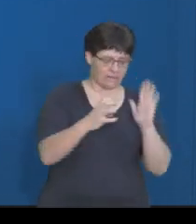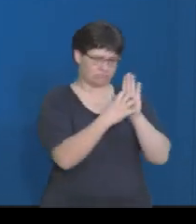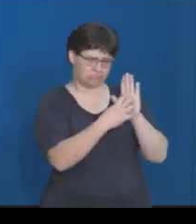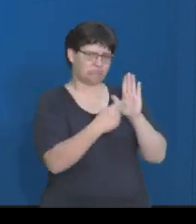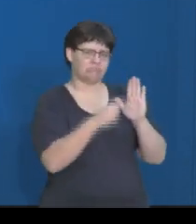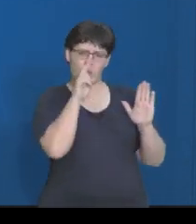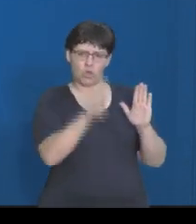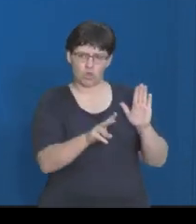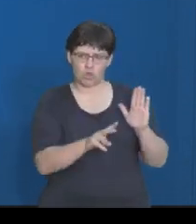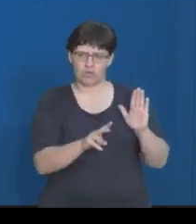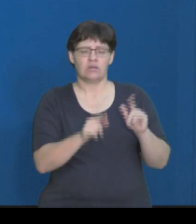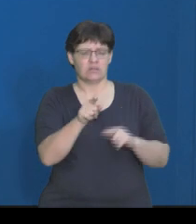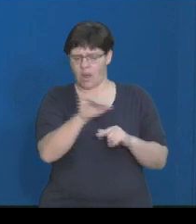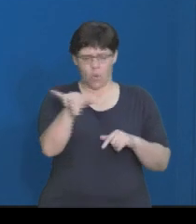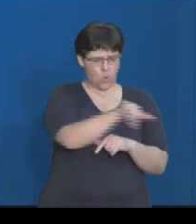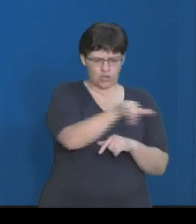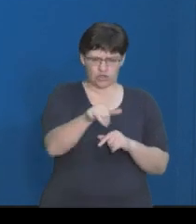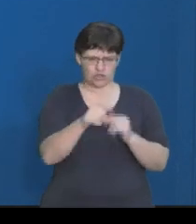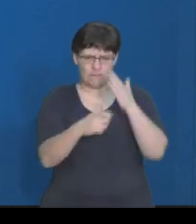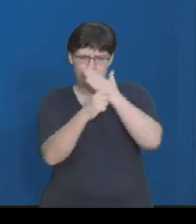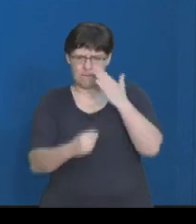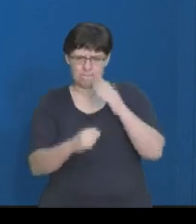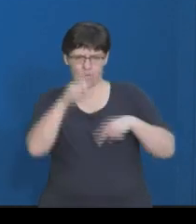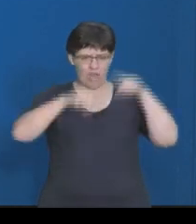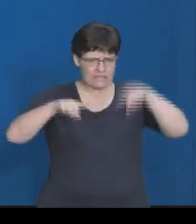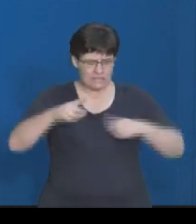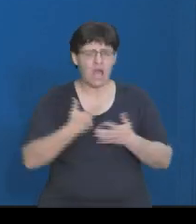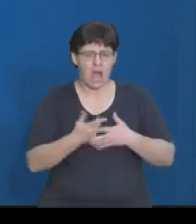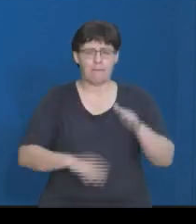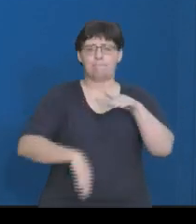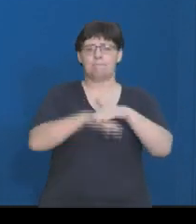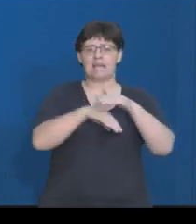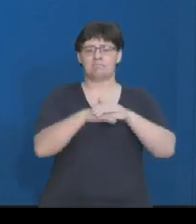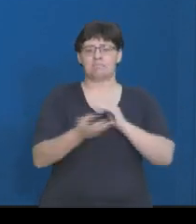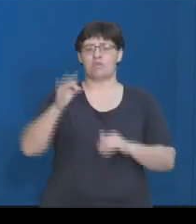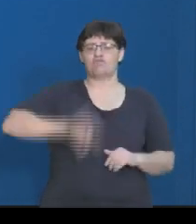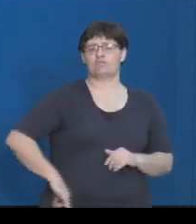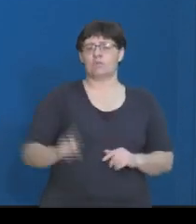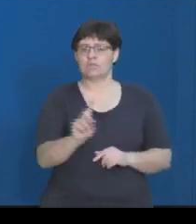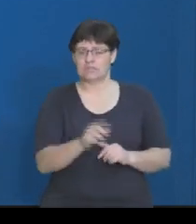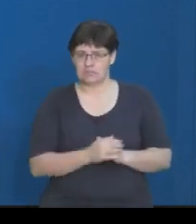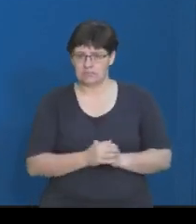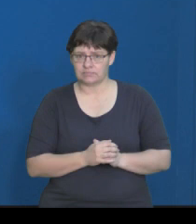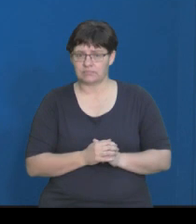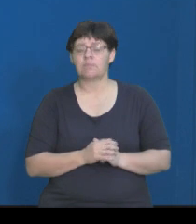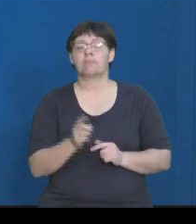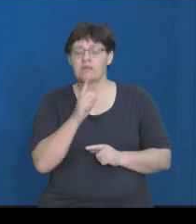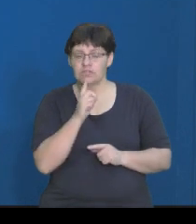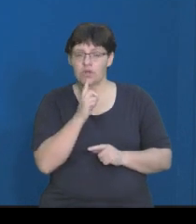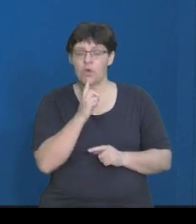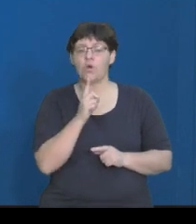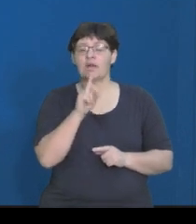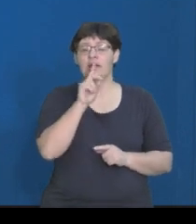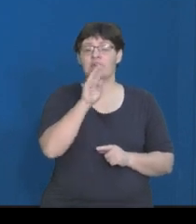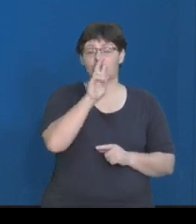the diagram, at what tax rate do we get the maximum revenue? Let's check, boys and girls. At a tax rate